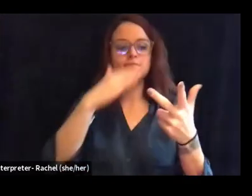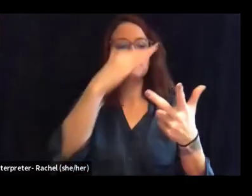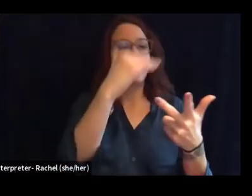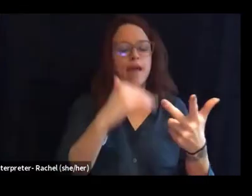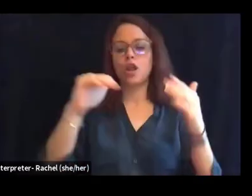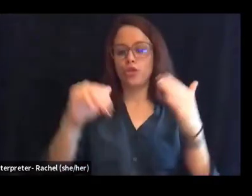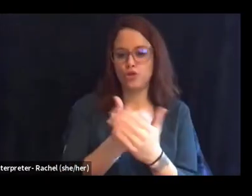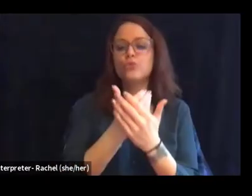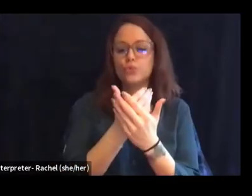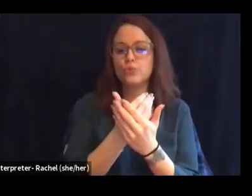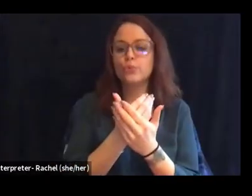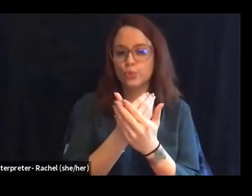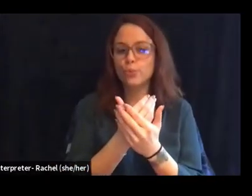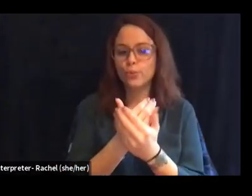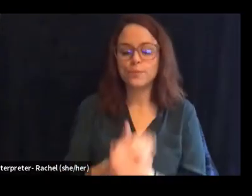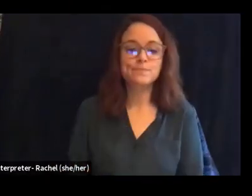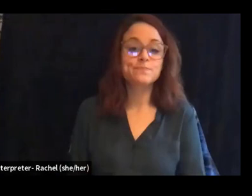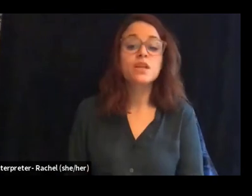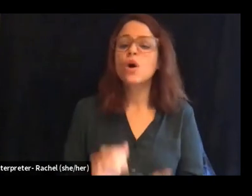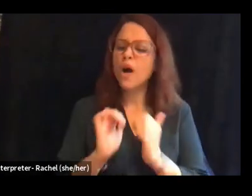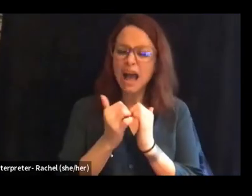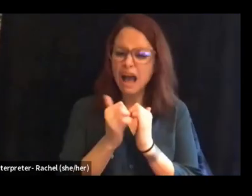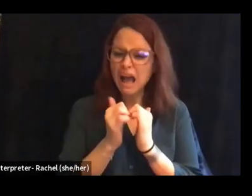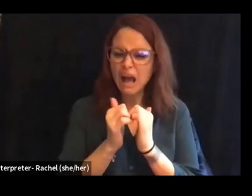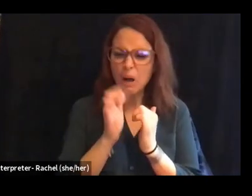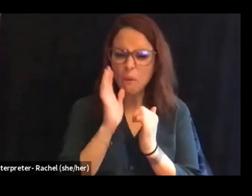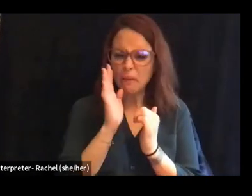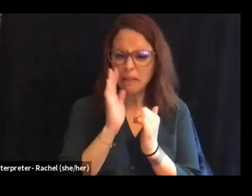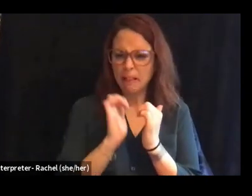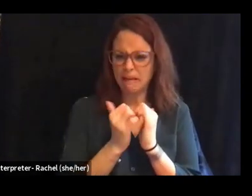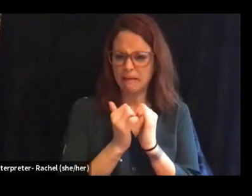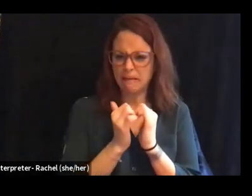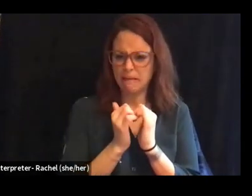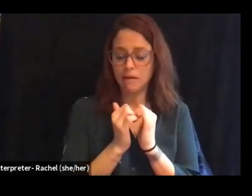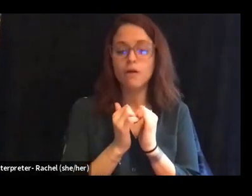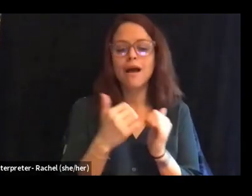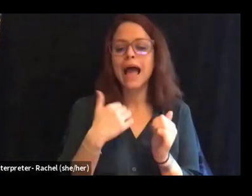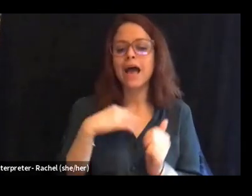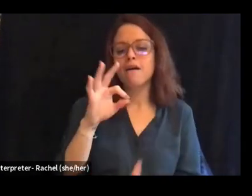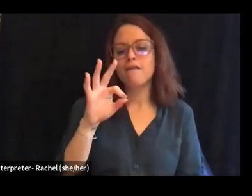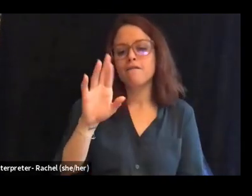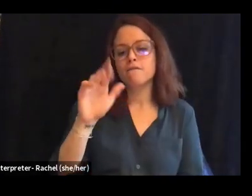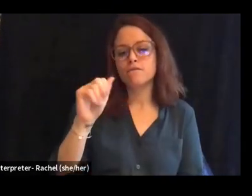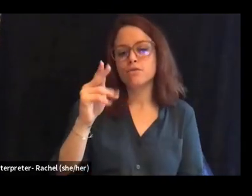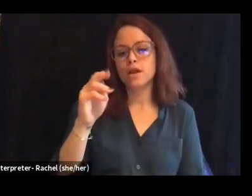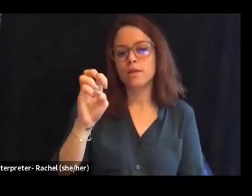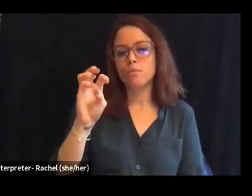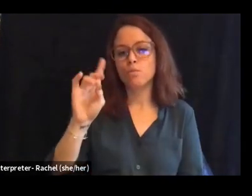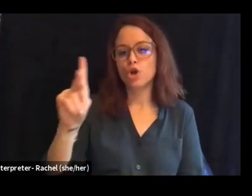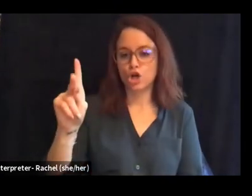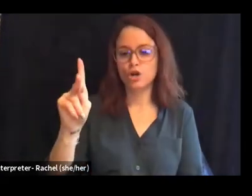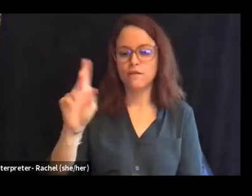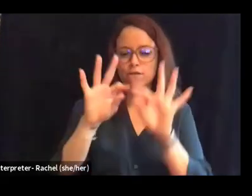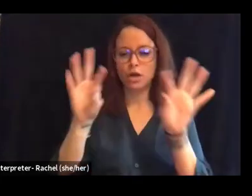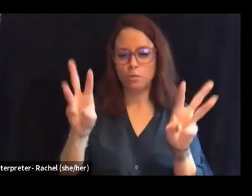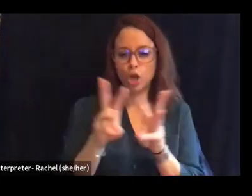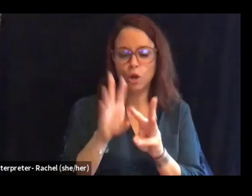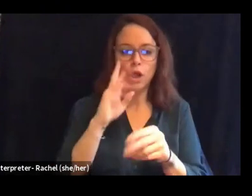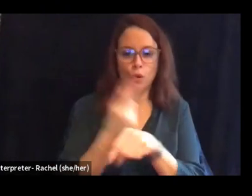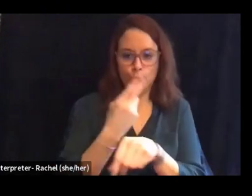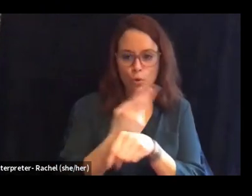So how do we do that? Well, I'm going to introduce a framework for us to use as a platform. And we're going to talk